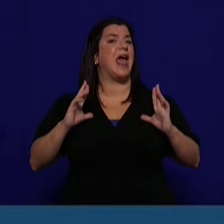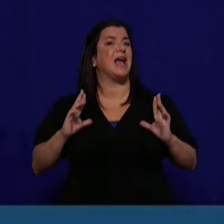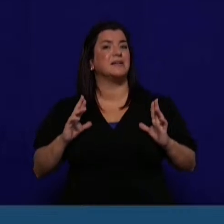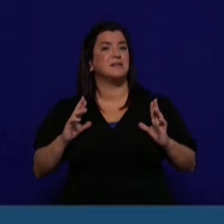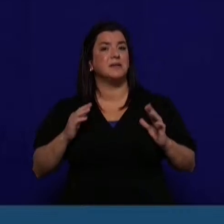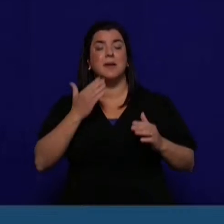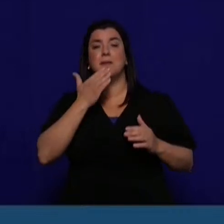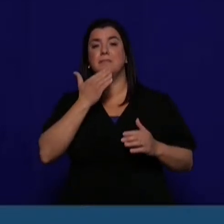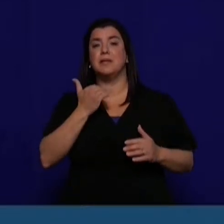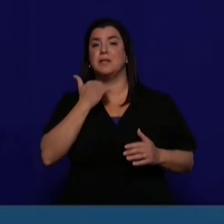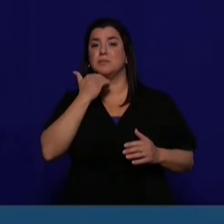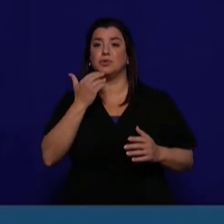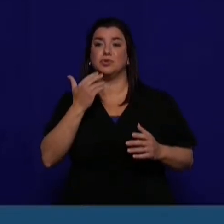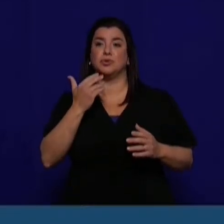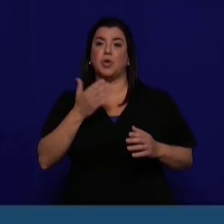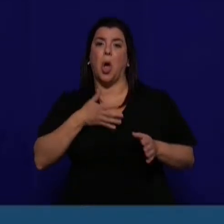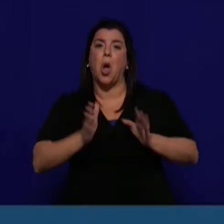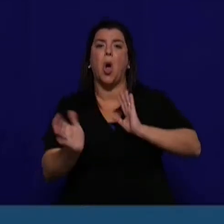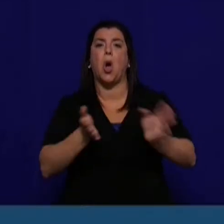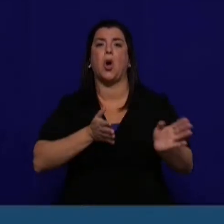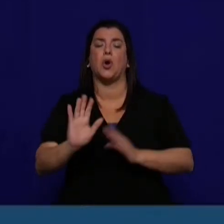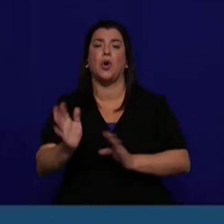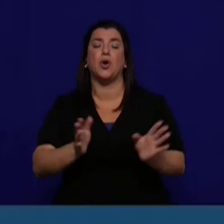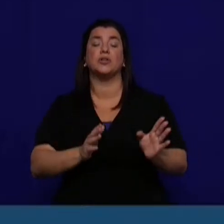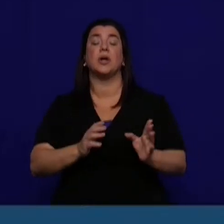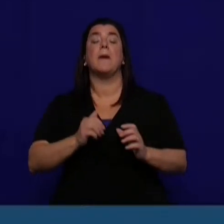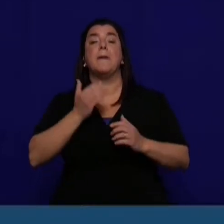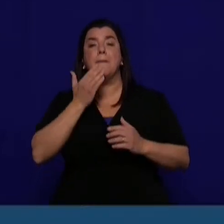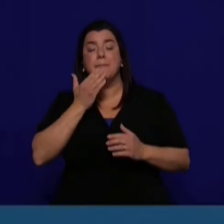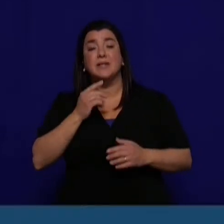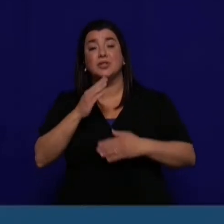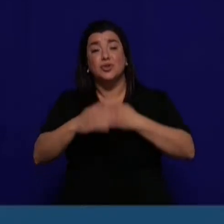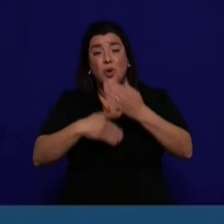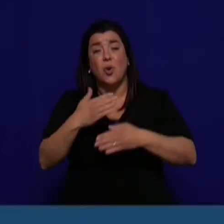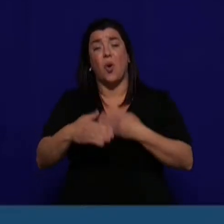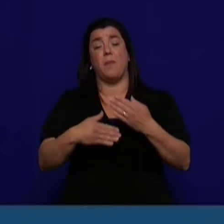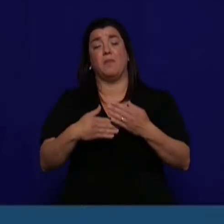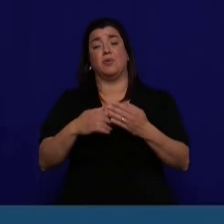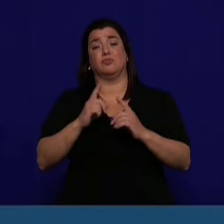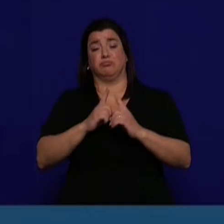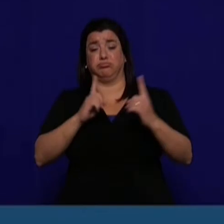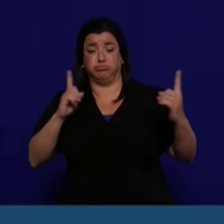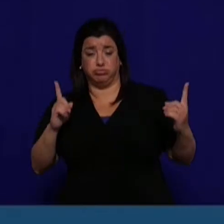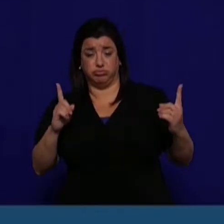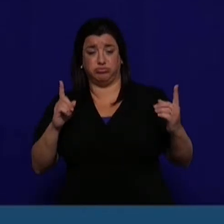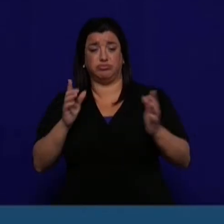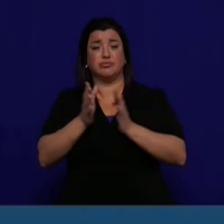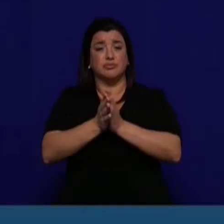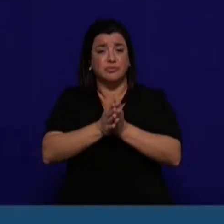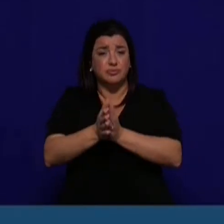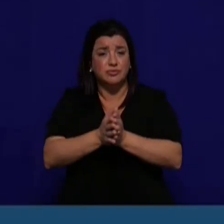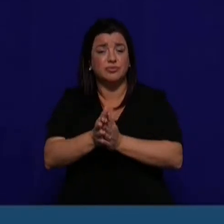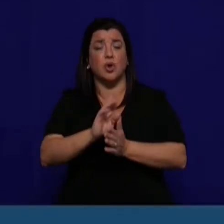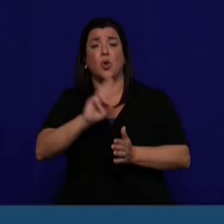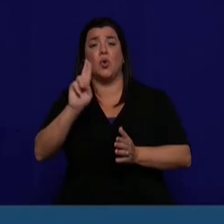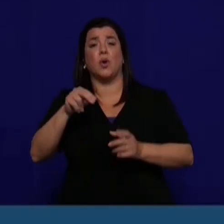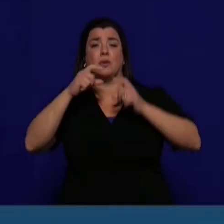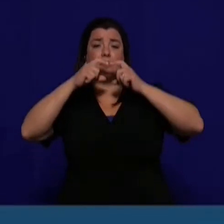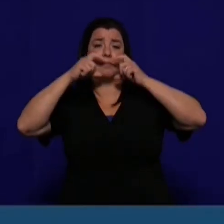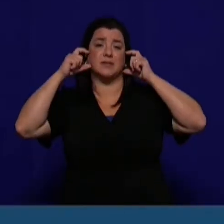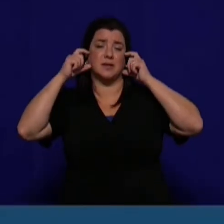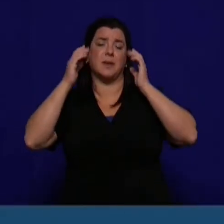il-mezzi ta' prevenzjoni ta' li nżommu distanza minn persuni, naħslu jdejna, sanitization u anke li nibqgħu nużaw